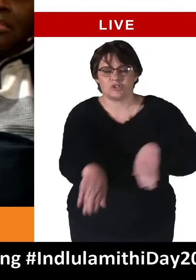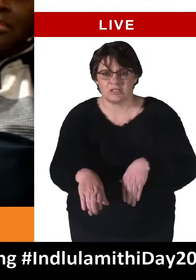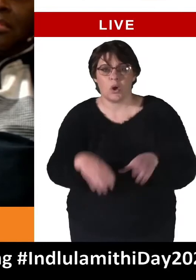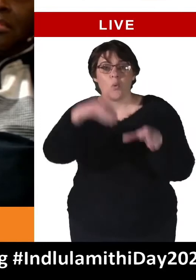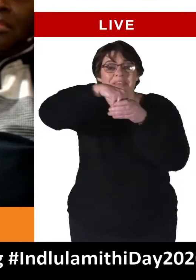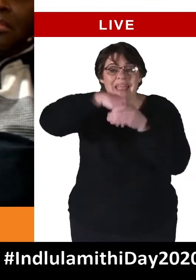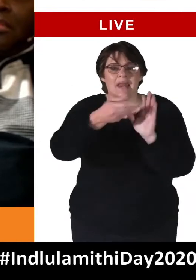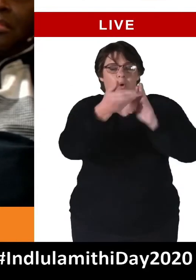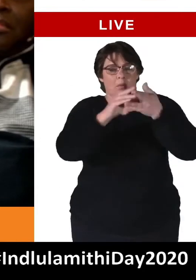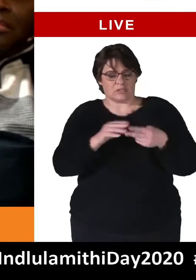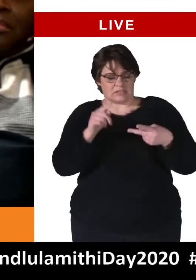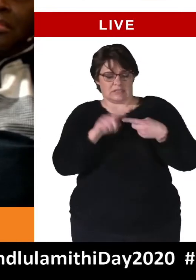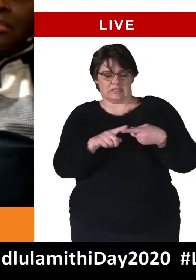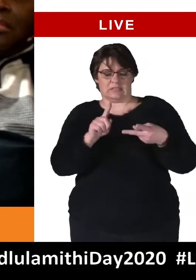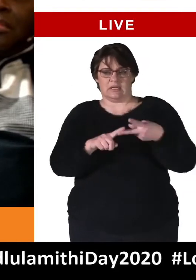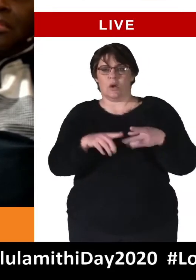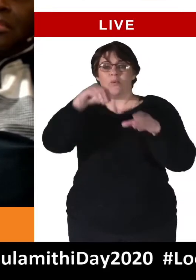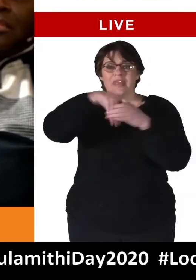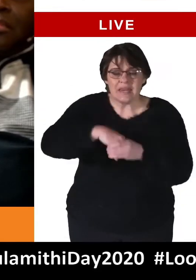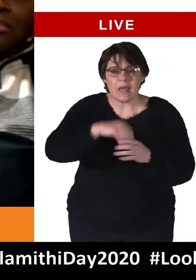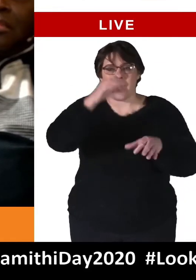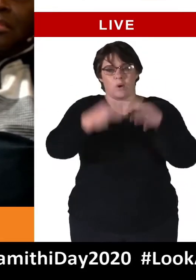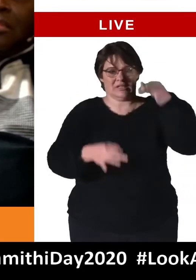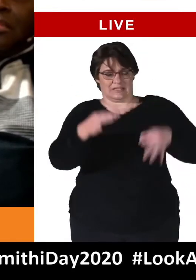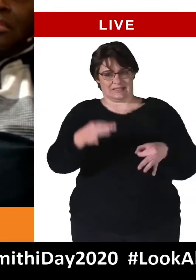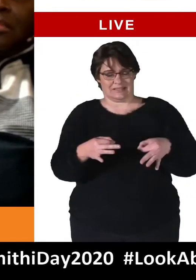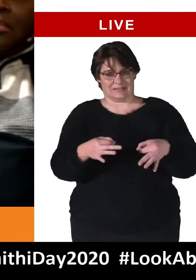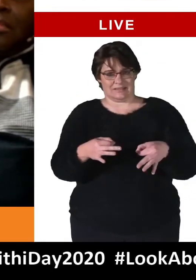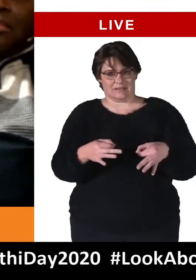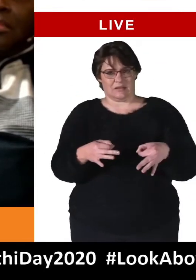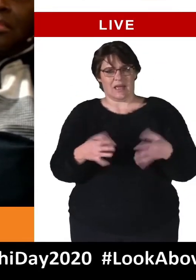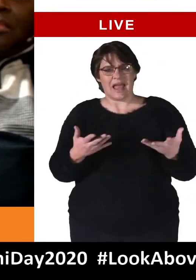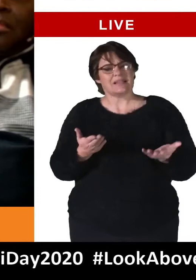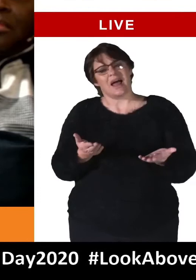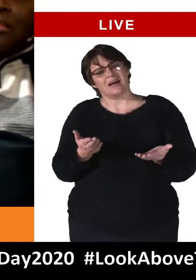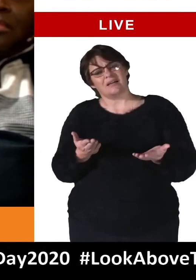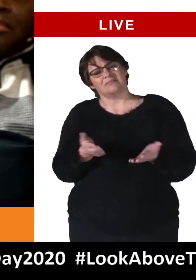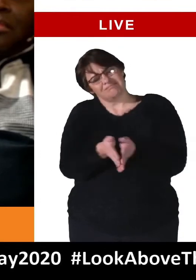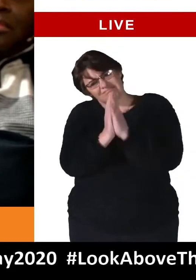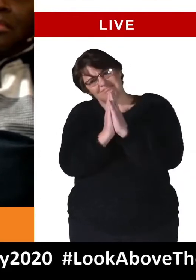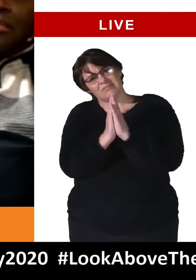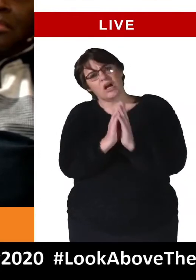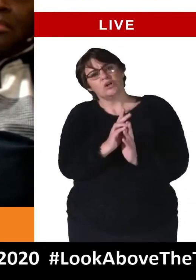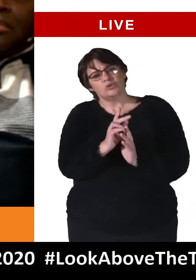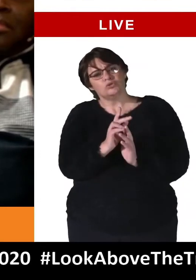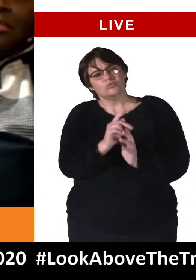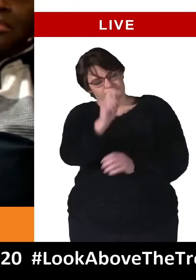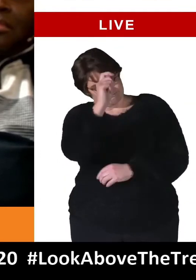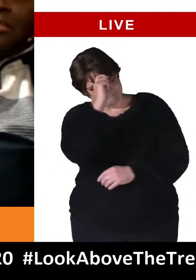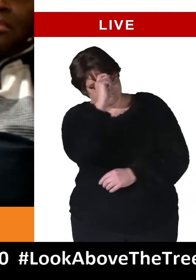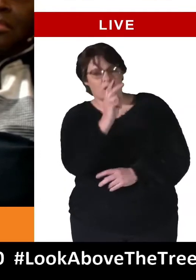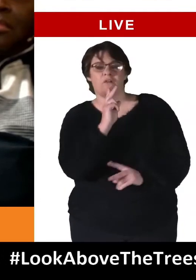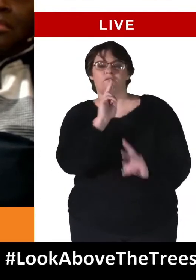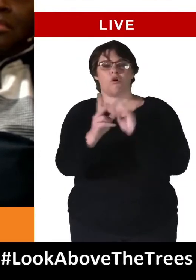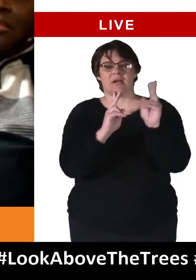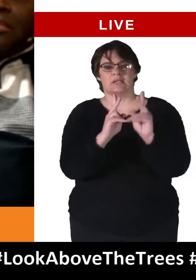our communities and in our politics. And it's really just a call to recognize the voices that